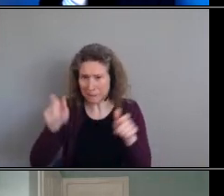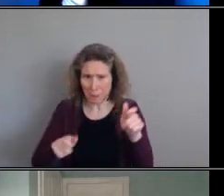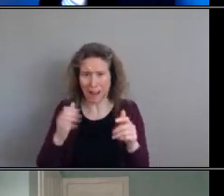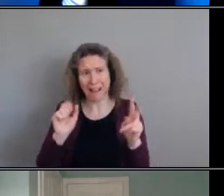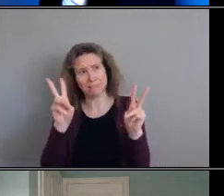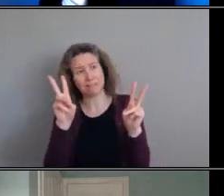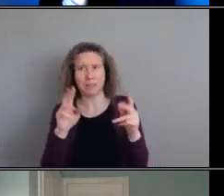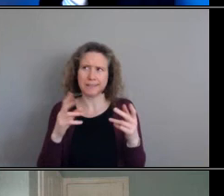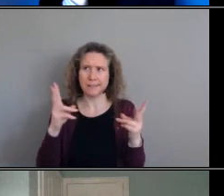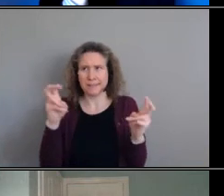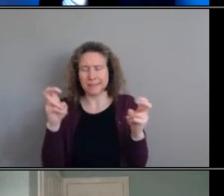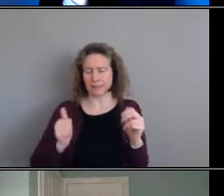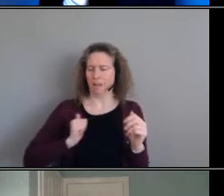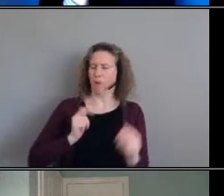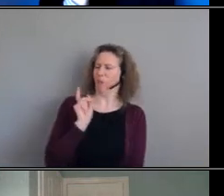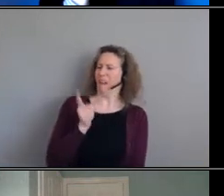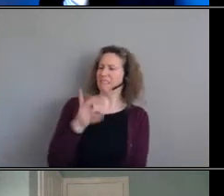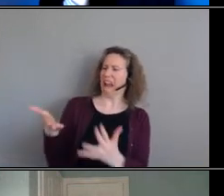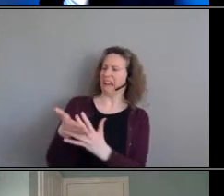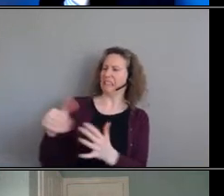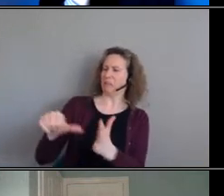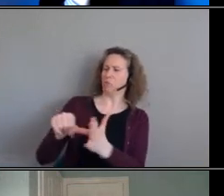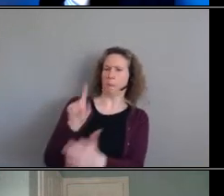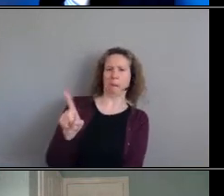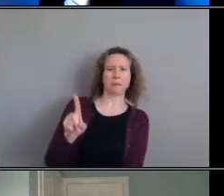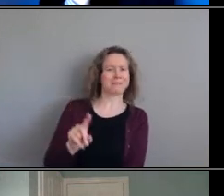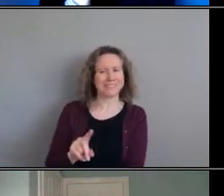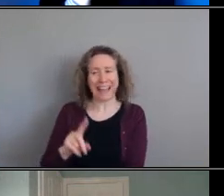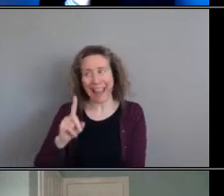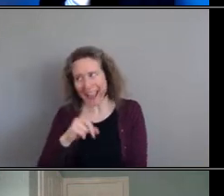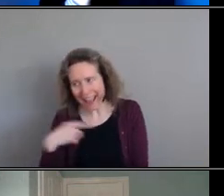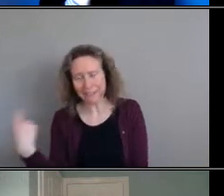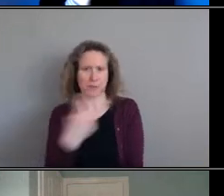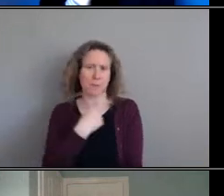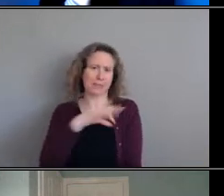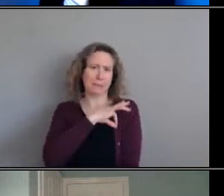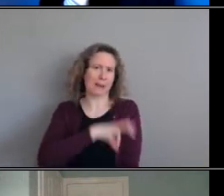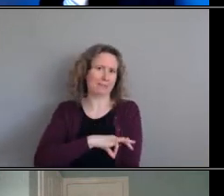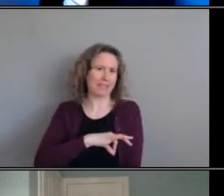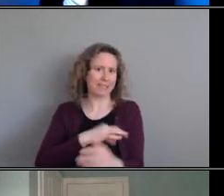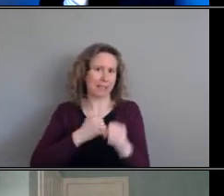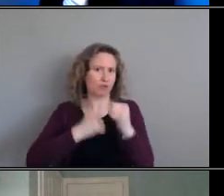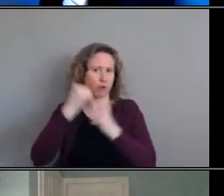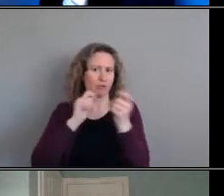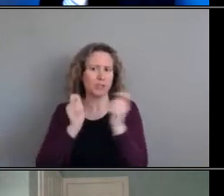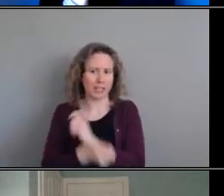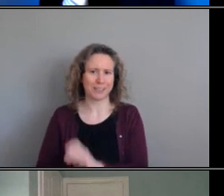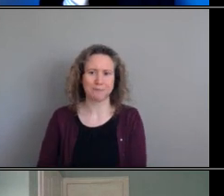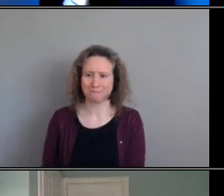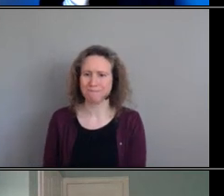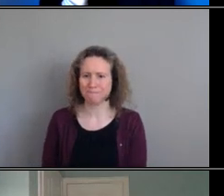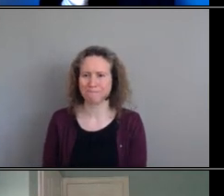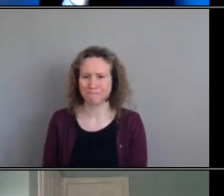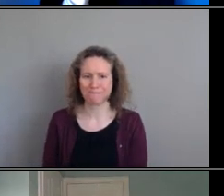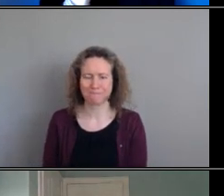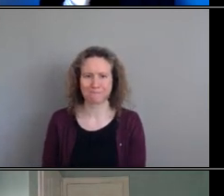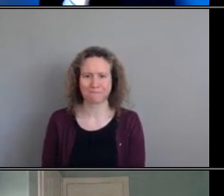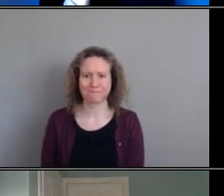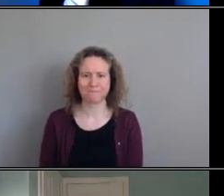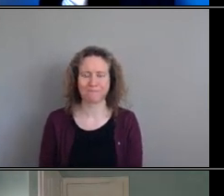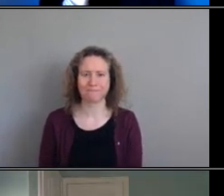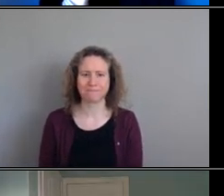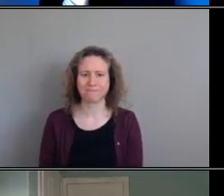would recognize as accessibility problems that benefit from the sorts of changes that we would put in place. Yeah, I think that's